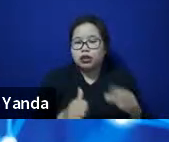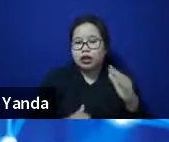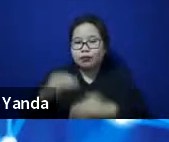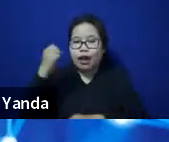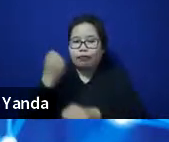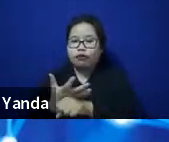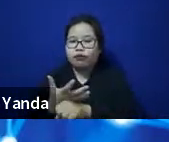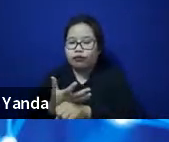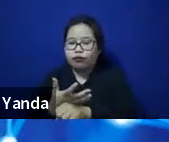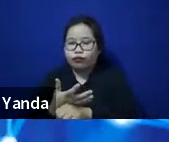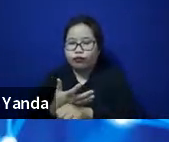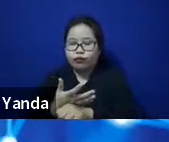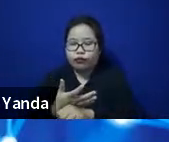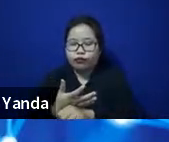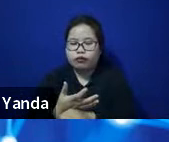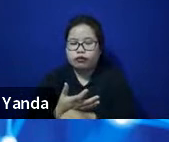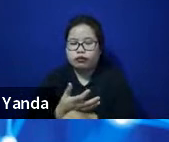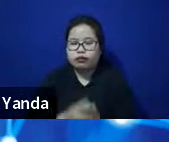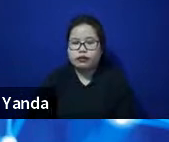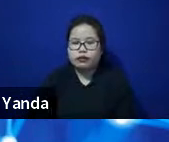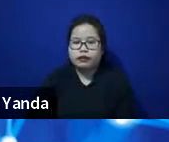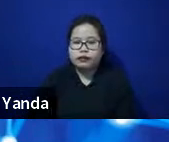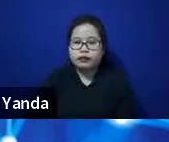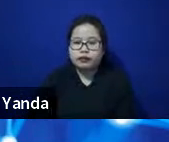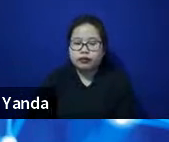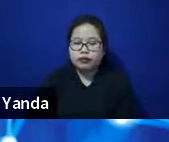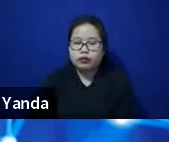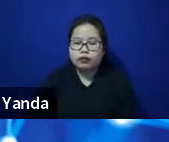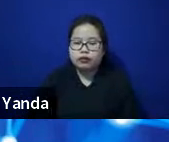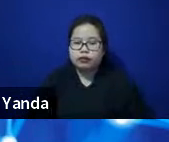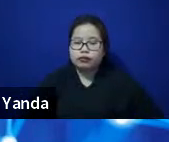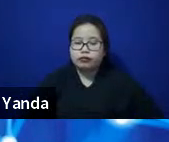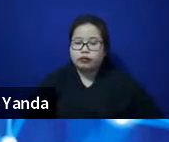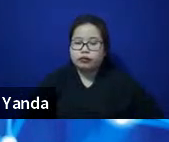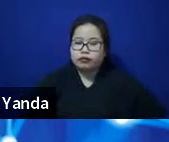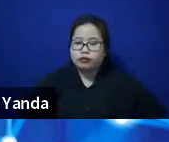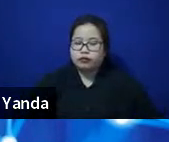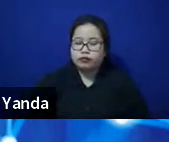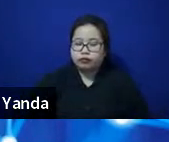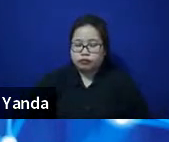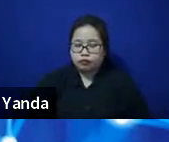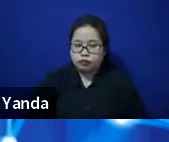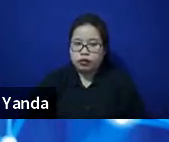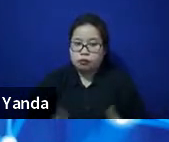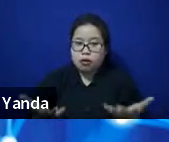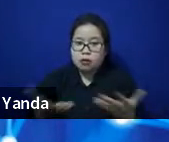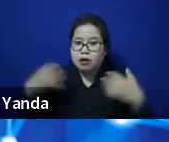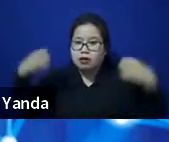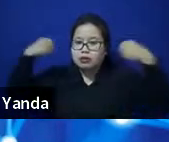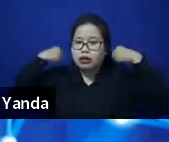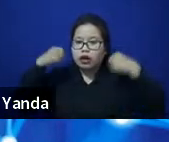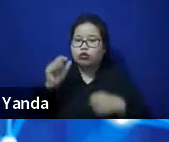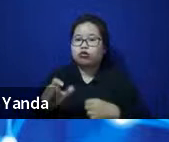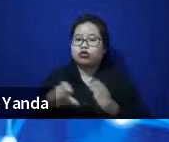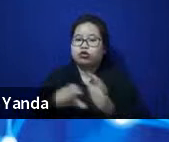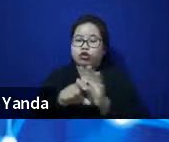It's really healthy for medical practitioners and for people